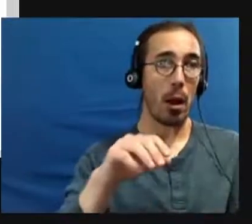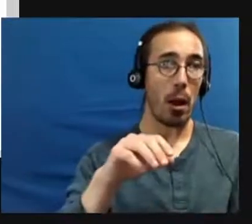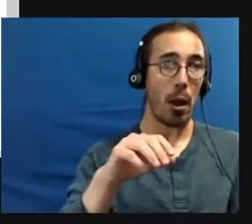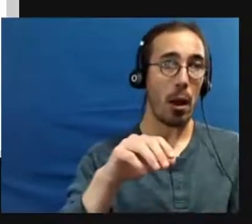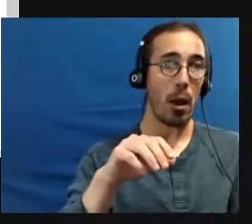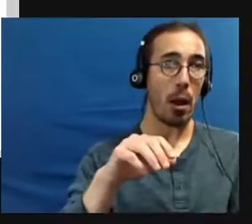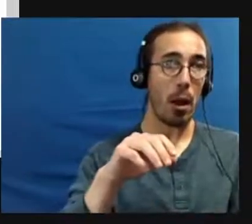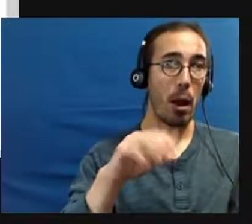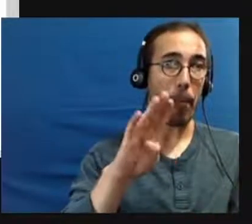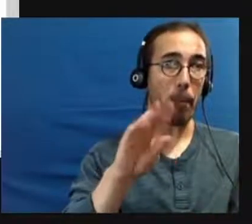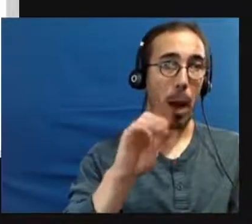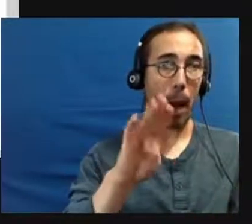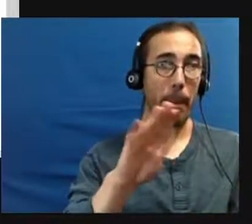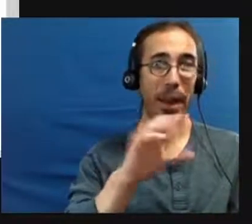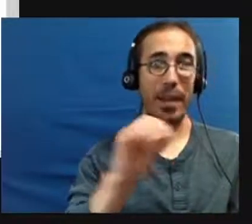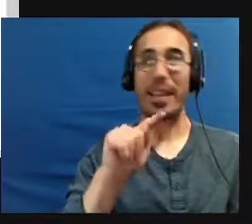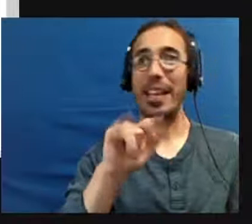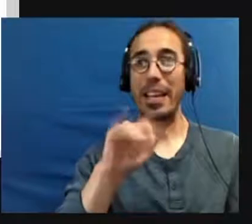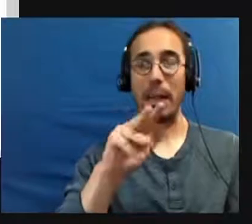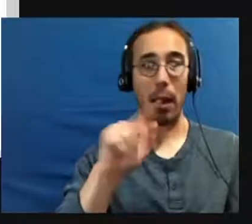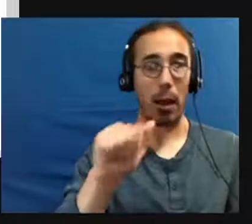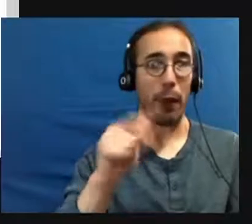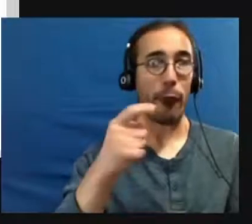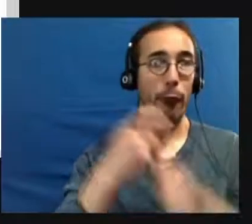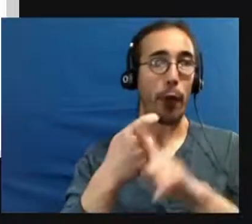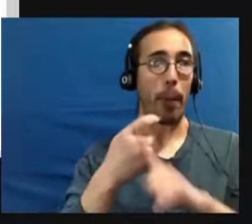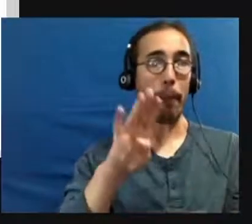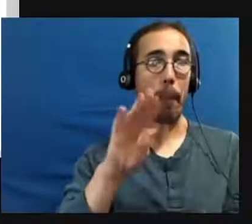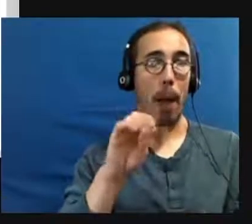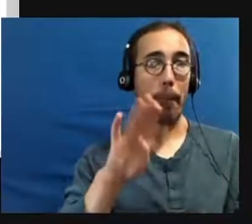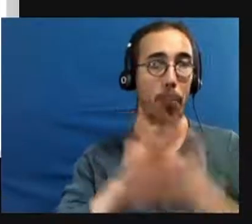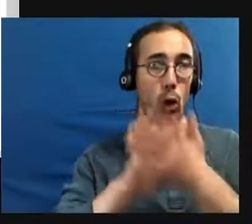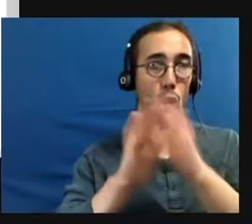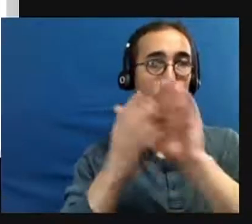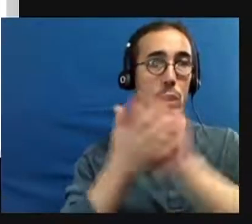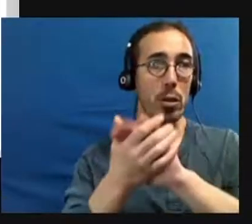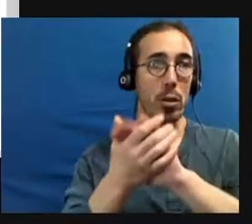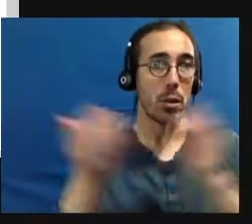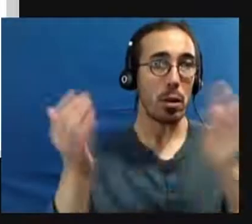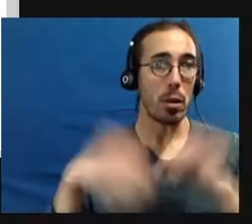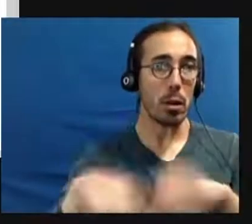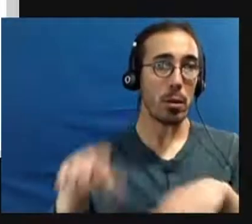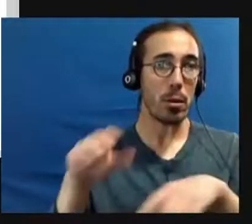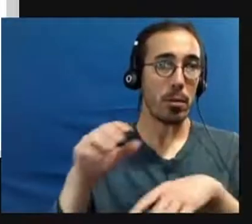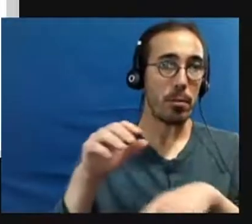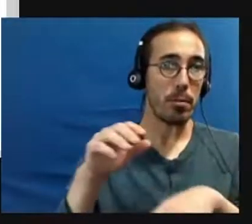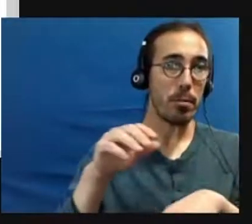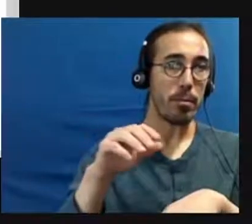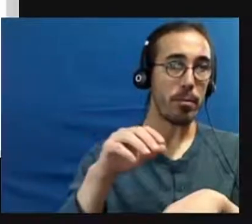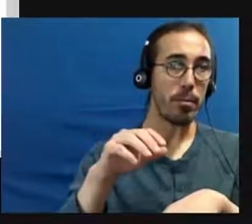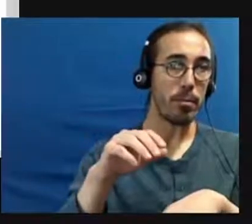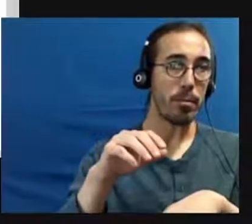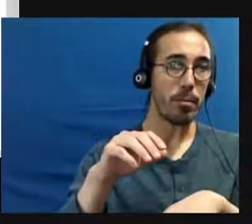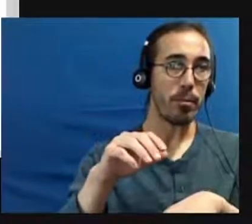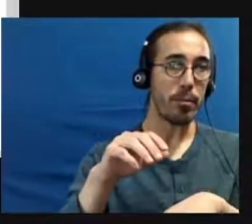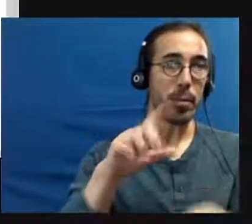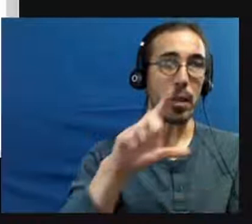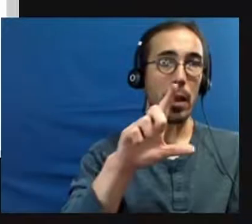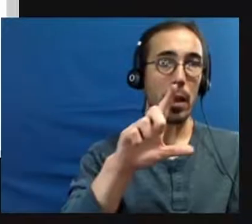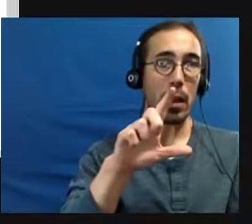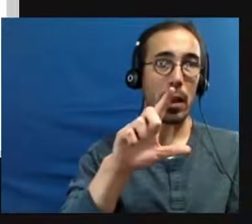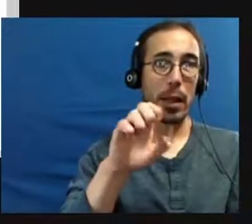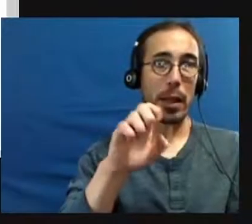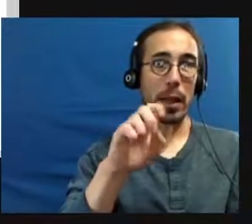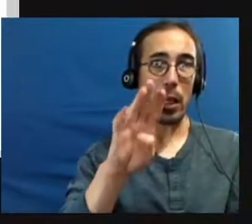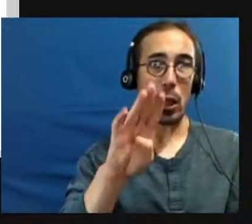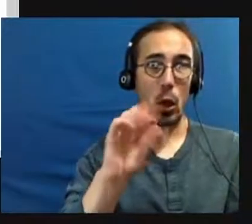from Queen's Gambit. April and Leslie Knope, another of my favorites from Parks and Rec. And Lilo from Lilo and Stitch.